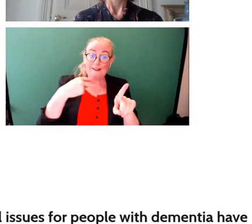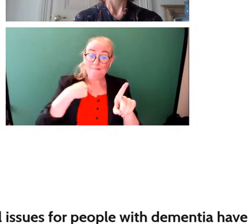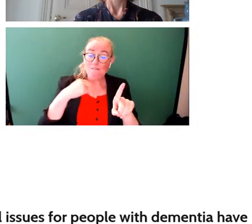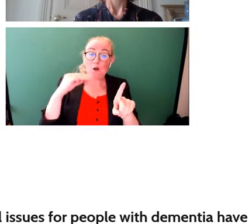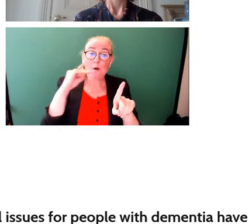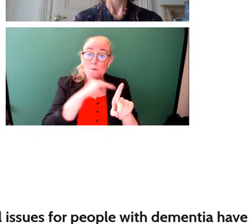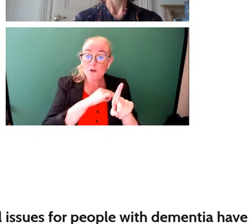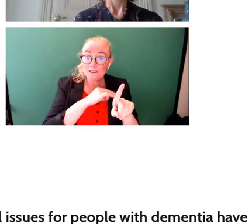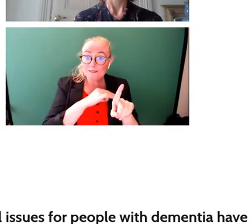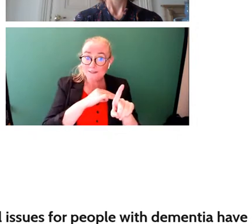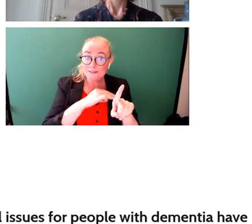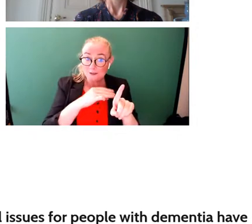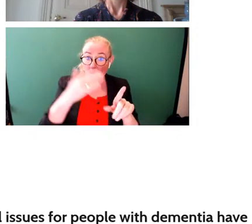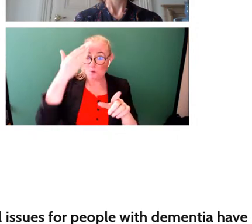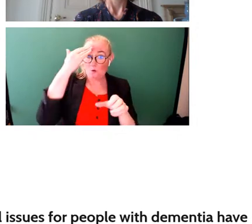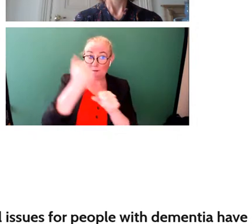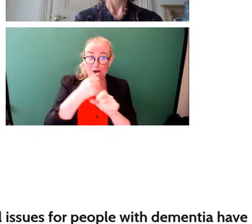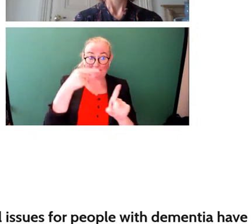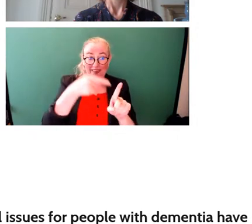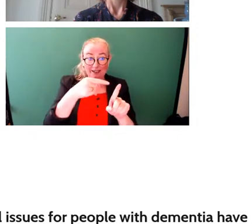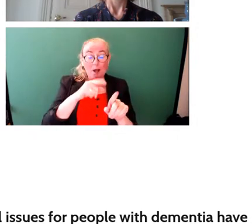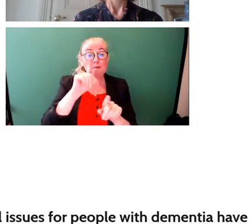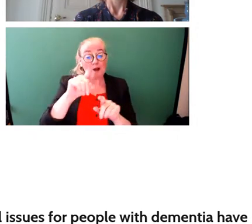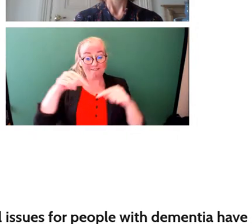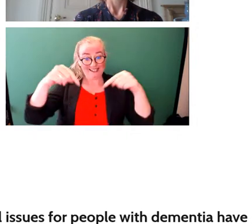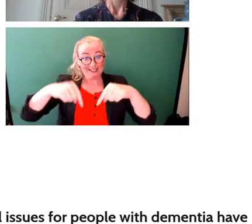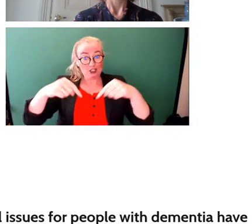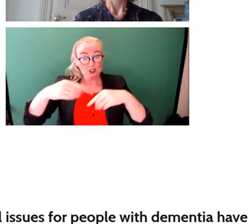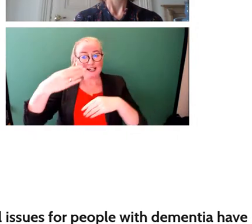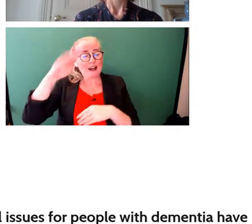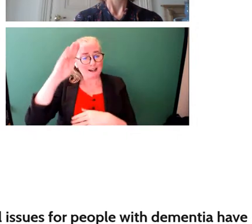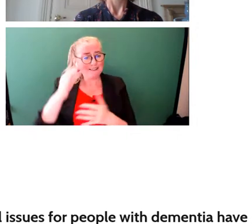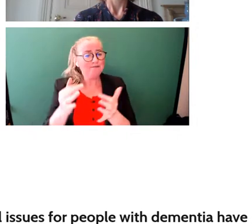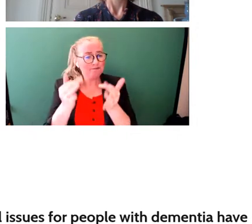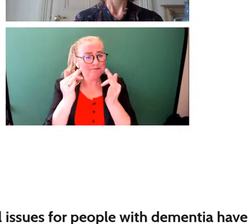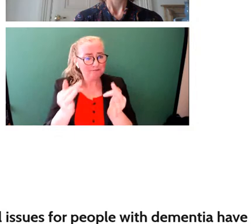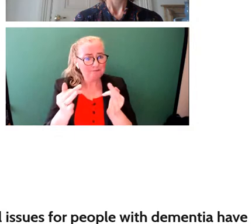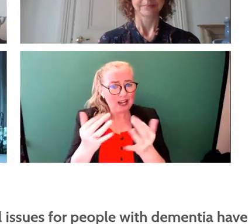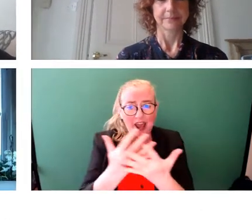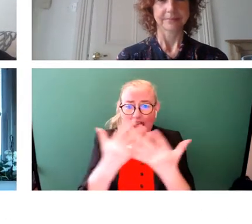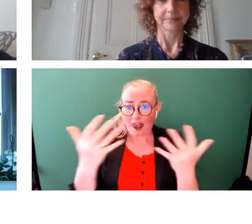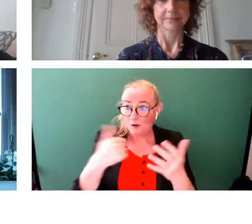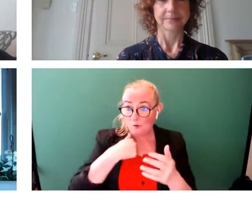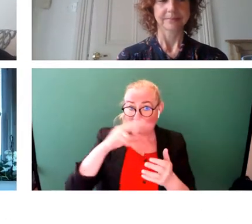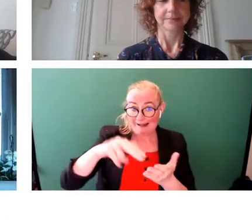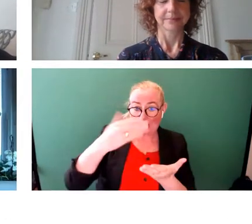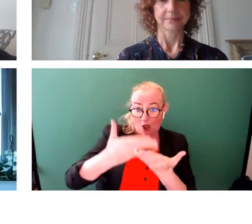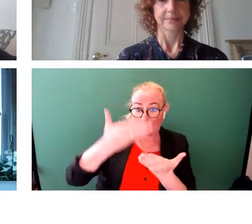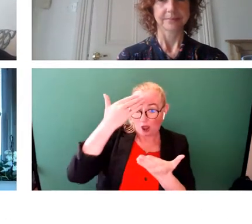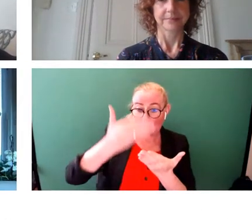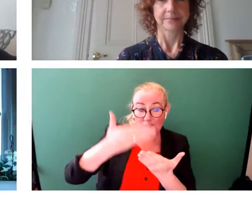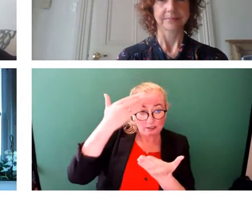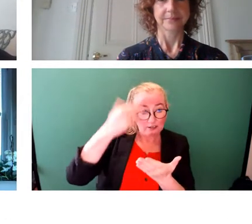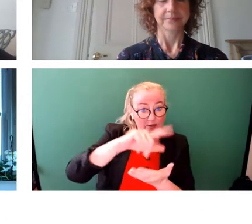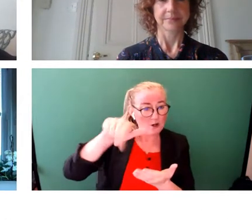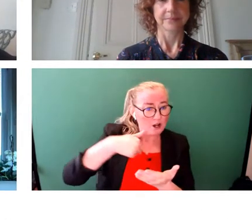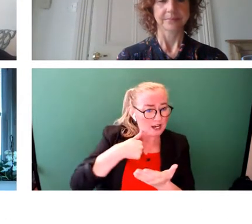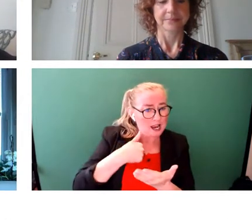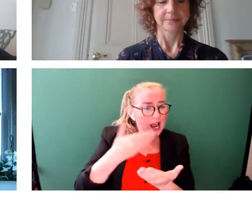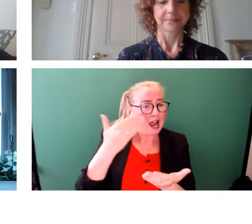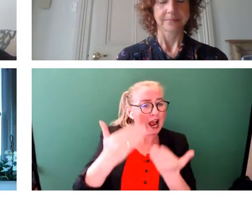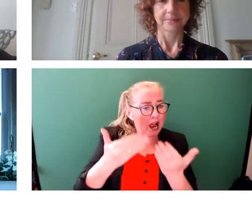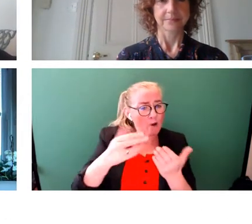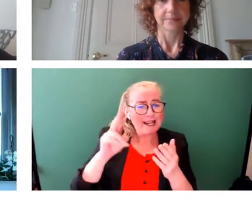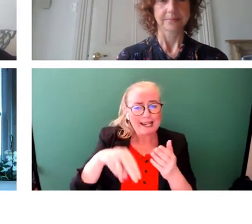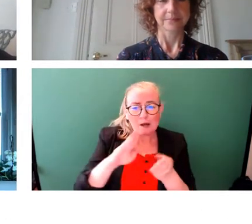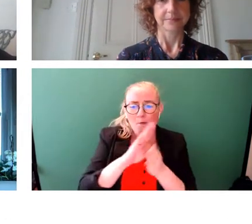hear. For Ireland, it's certainly something that I think there's a lot we can learn from that, and you know, how taking that